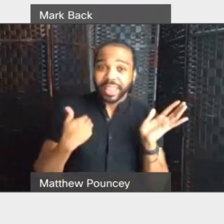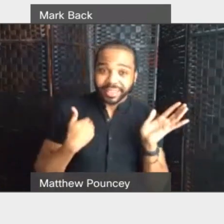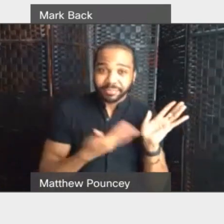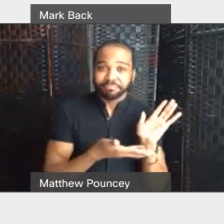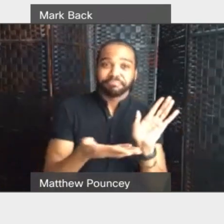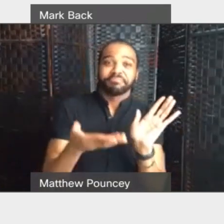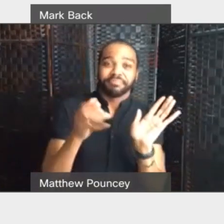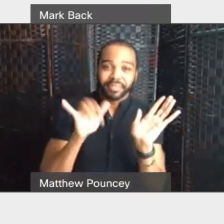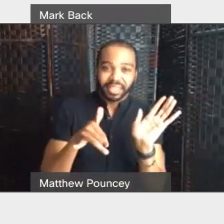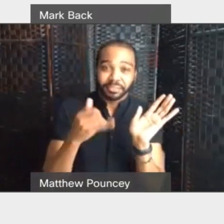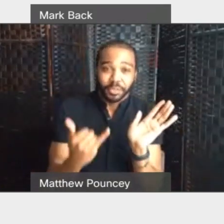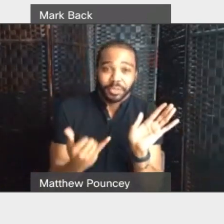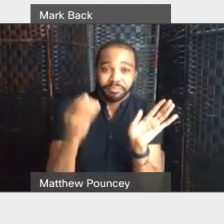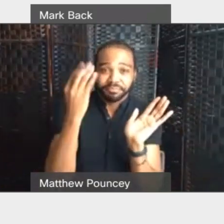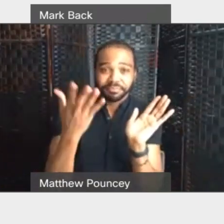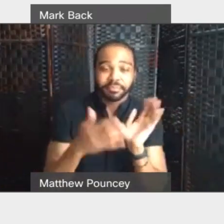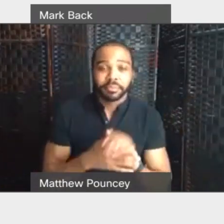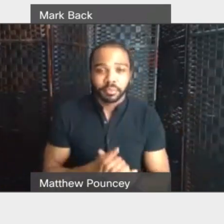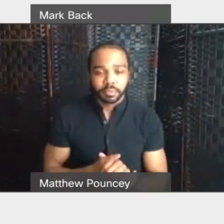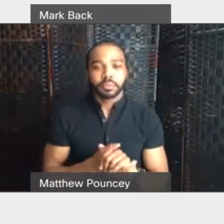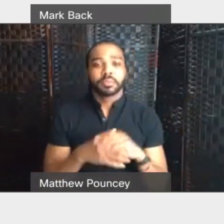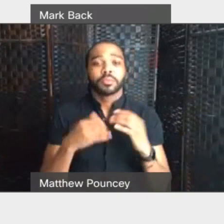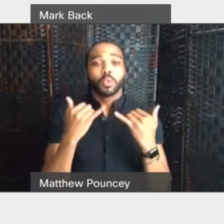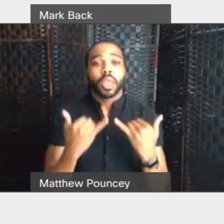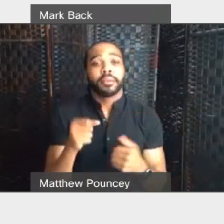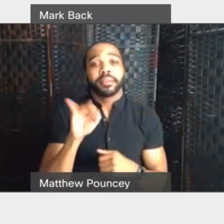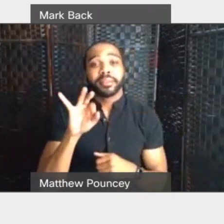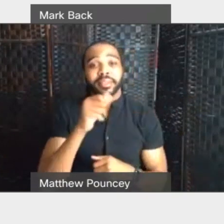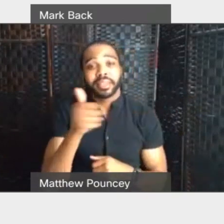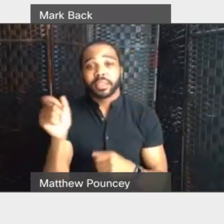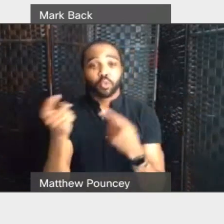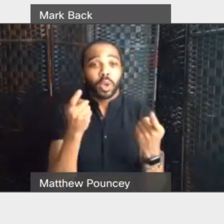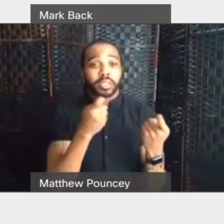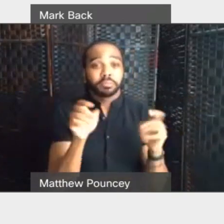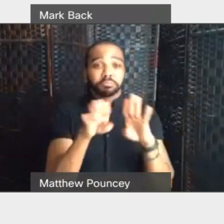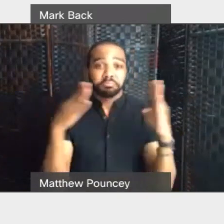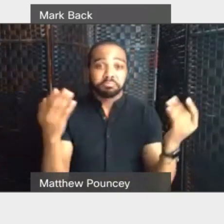have to date. So now if there are any questions from people.